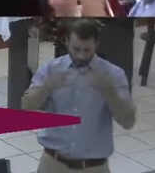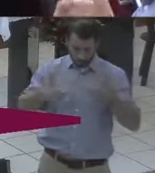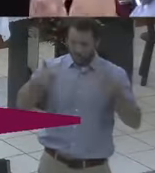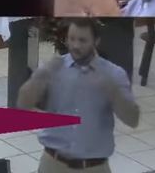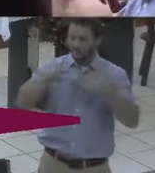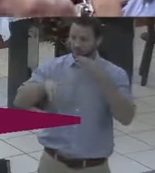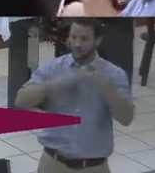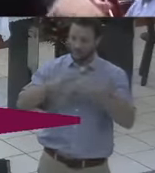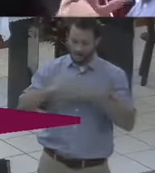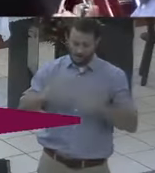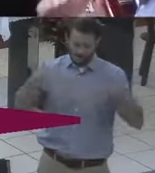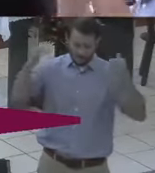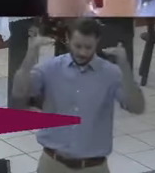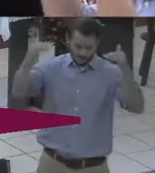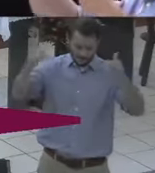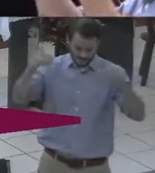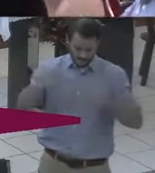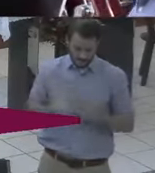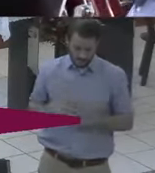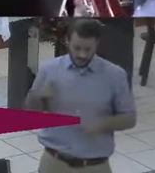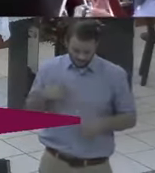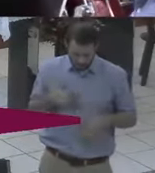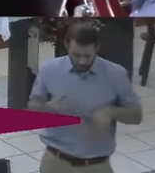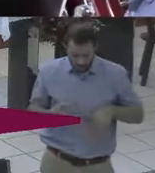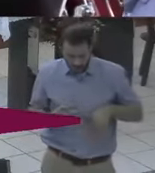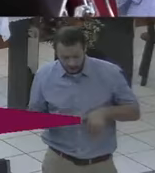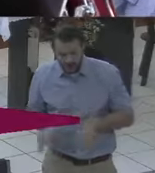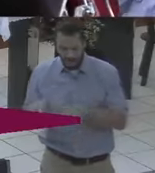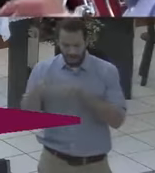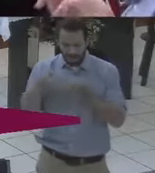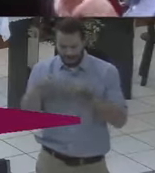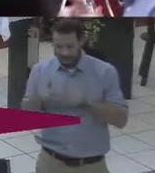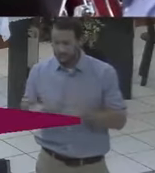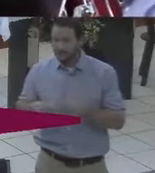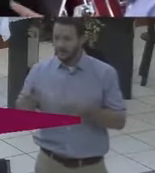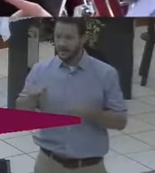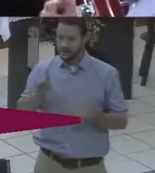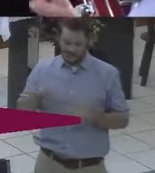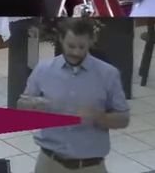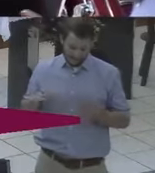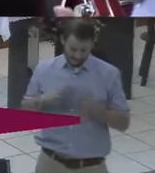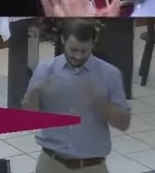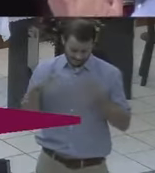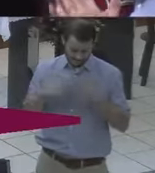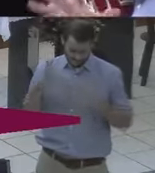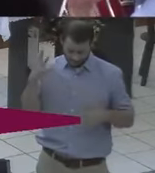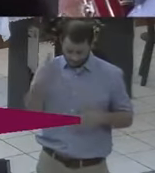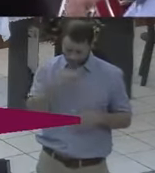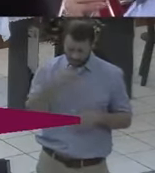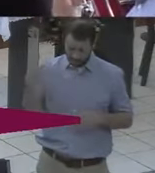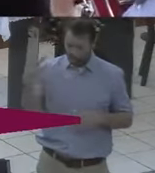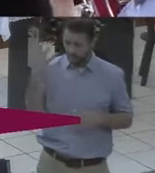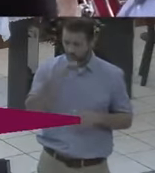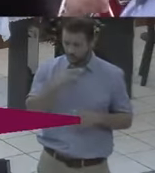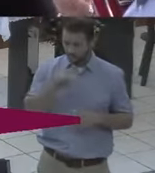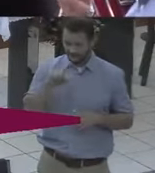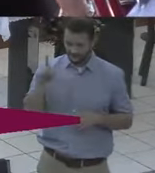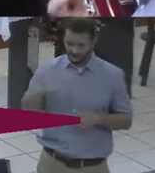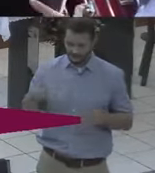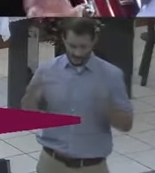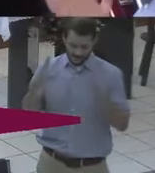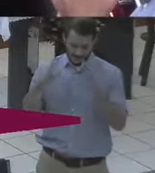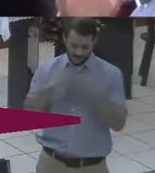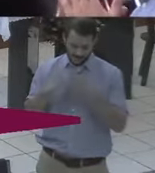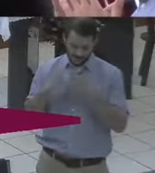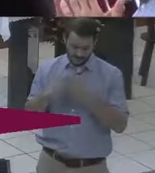greater worlds on high. We're marching to Zion, beautiful,